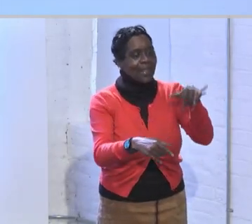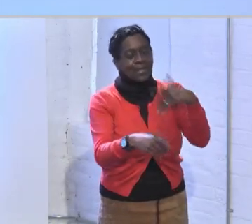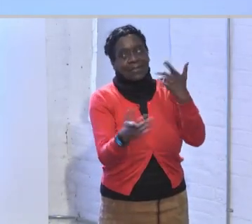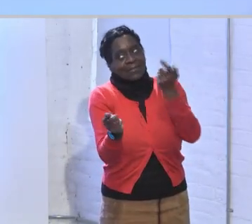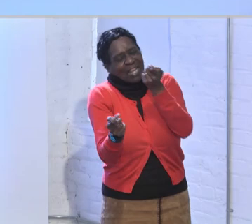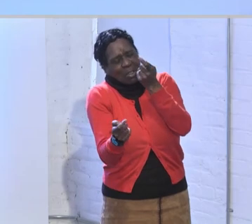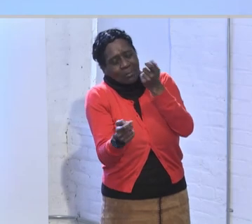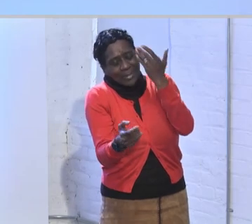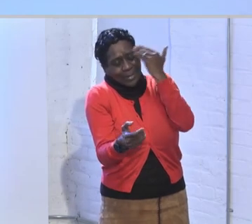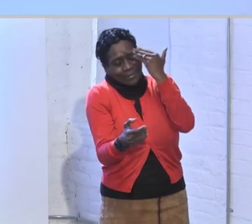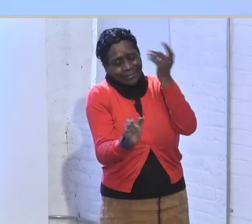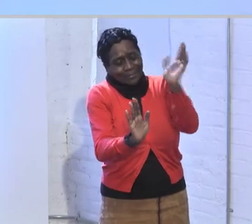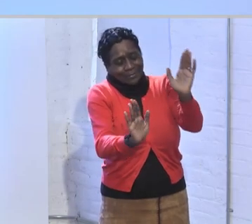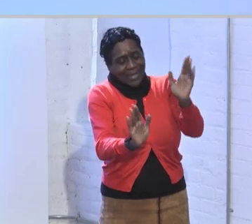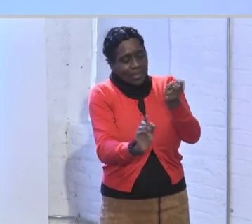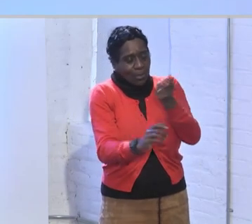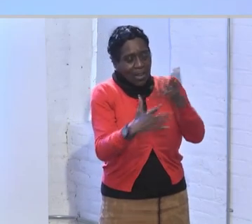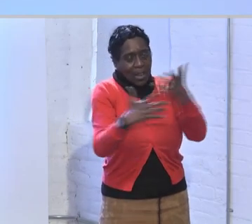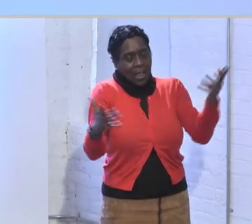know that I can teach you.